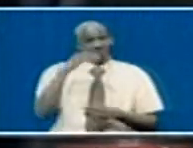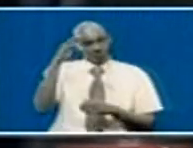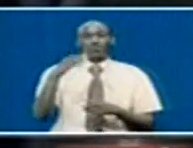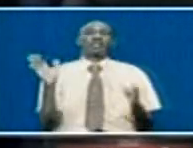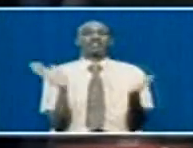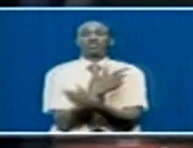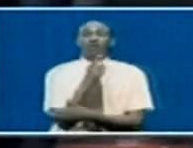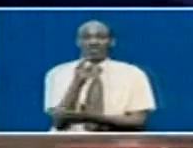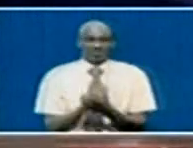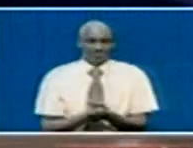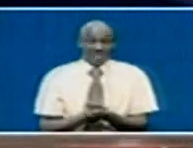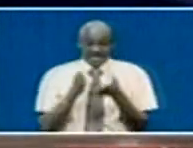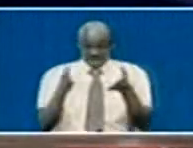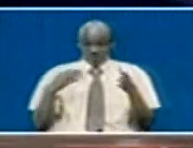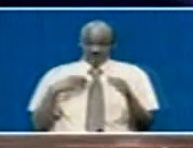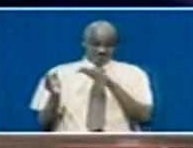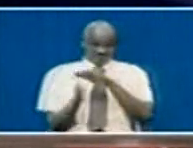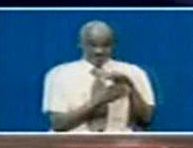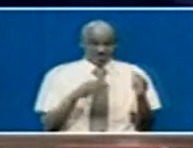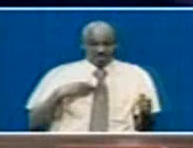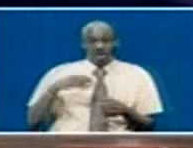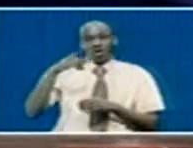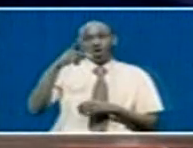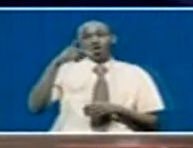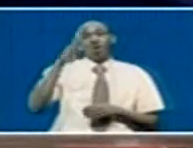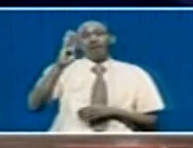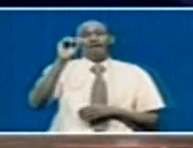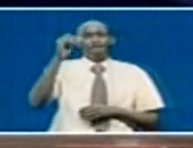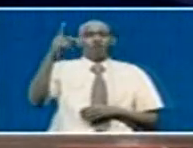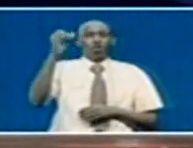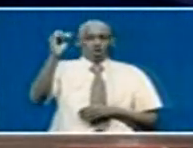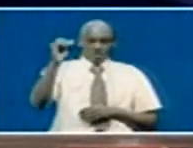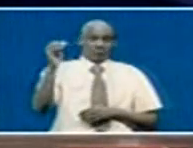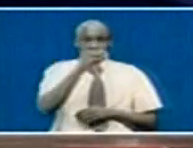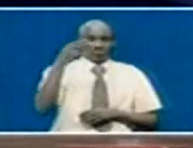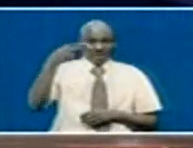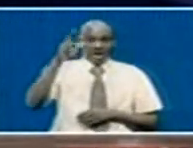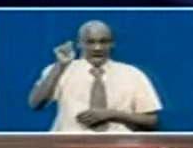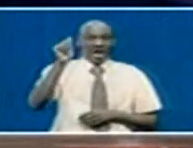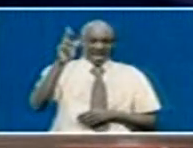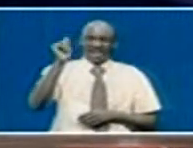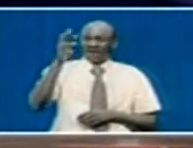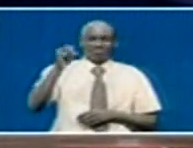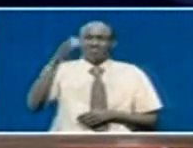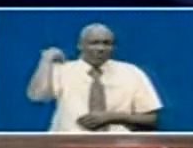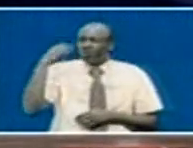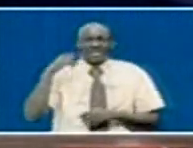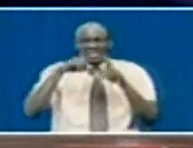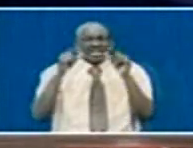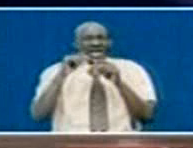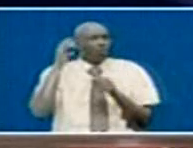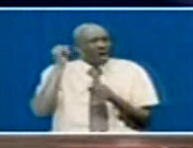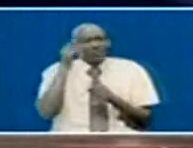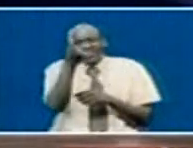terrorism. Yeah, let's jump across the continent, Ambassador. Boko Haram, up until a few years ago, unheard of. Now they